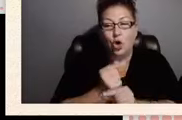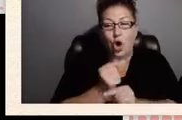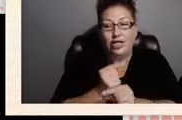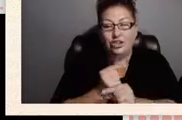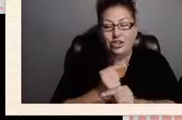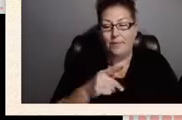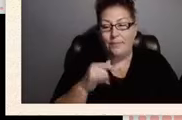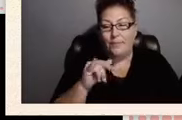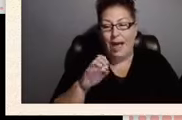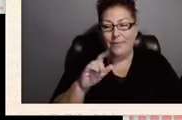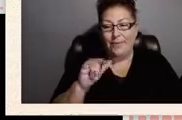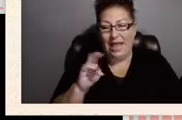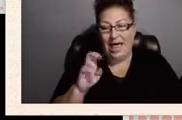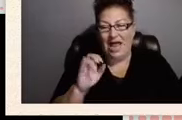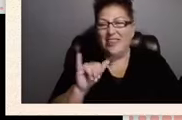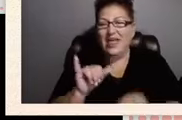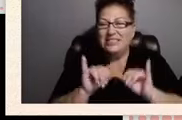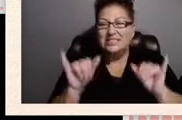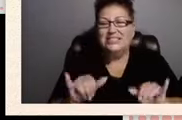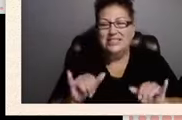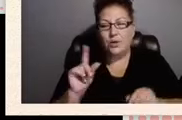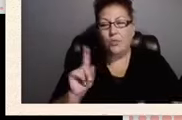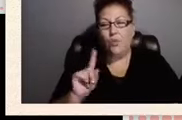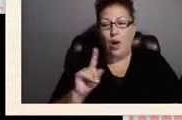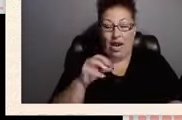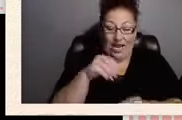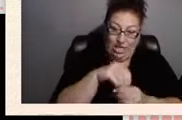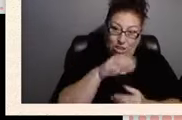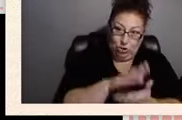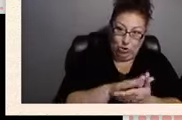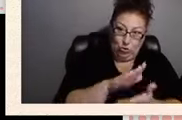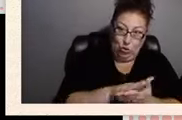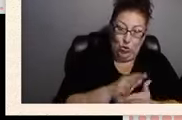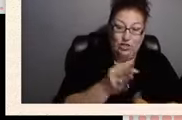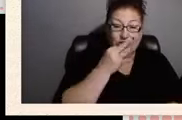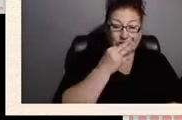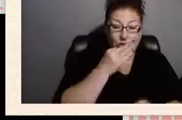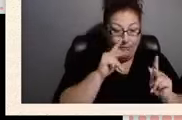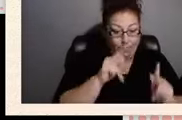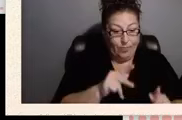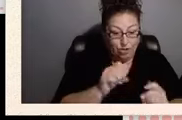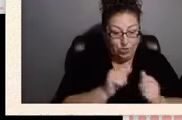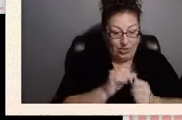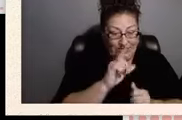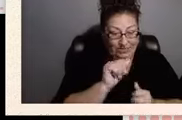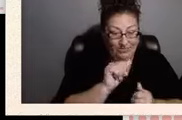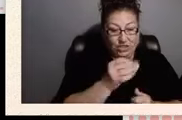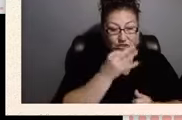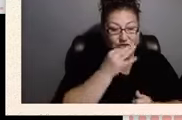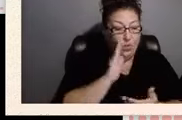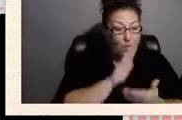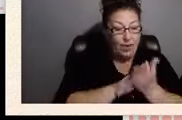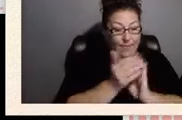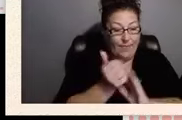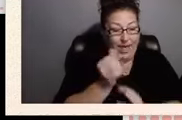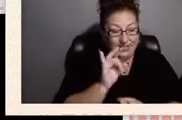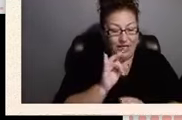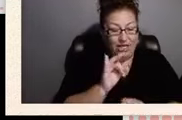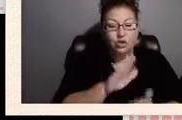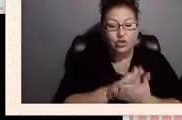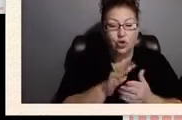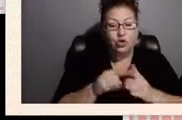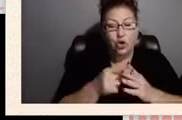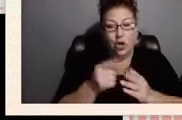a system where in school, as soon as a person with a disability is about to turn 18, the schools start telling the parents, hey, have you